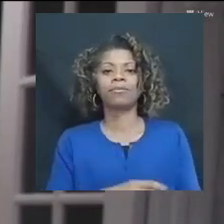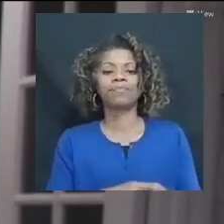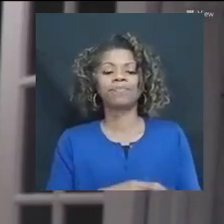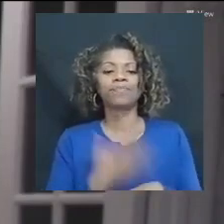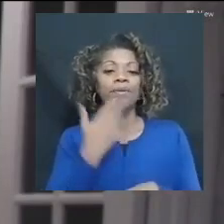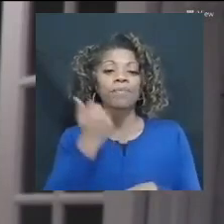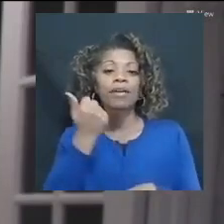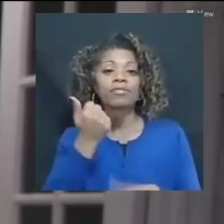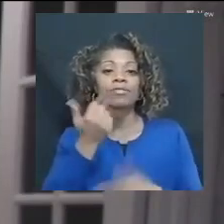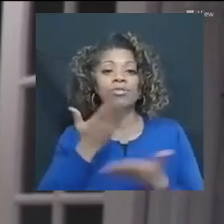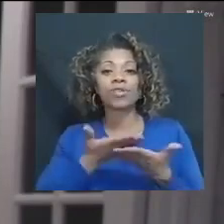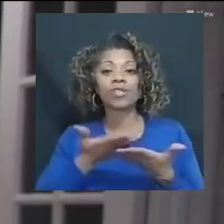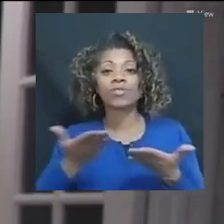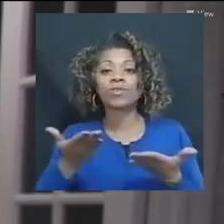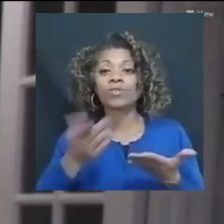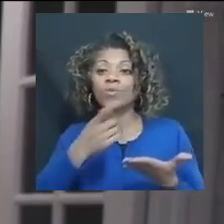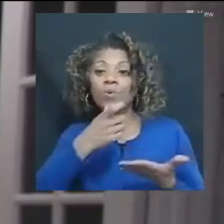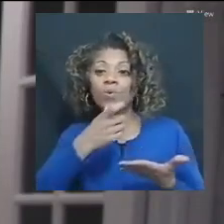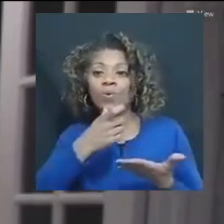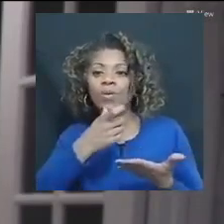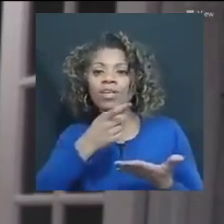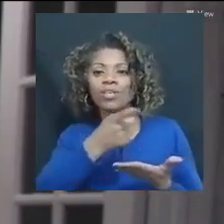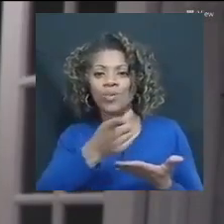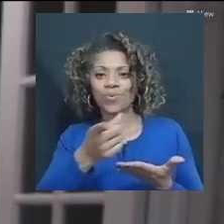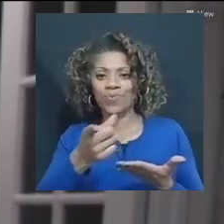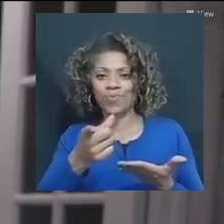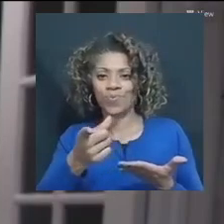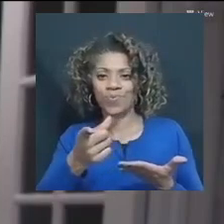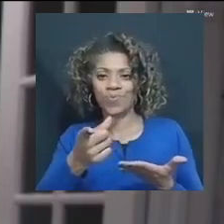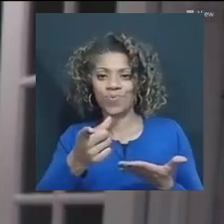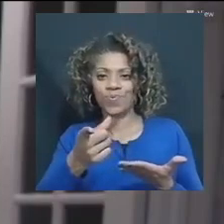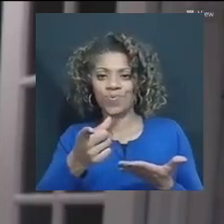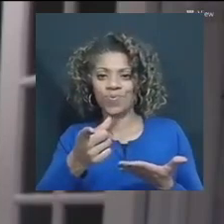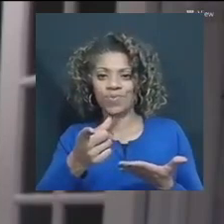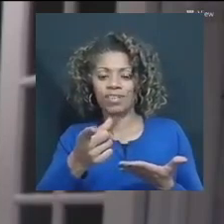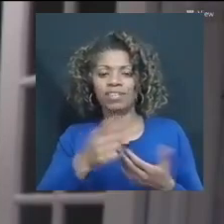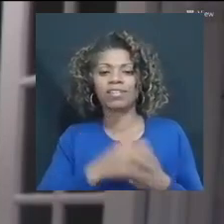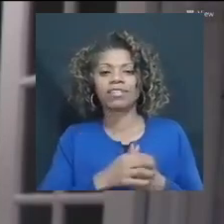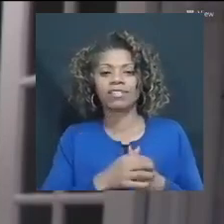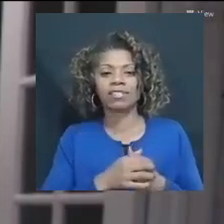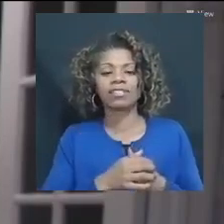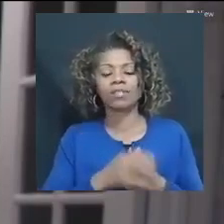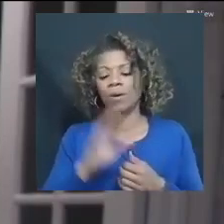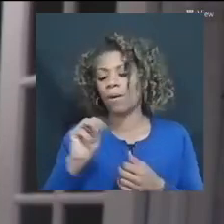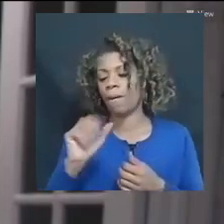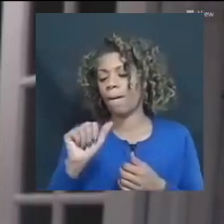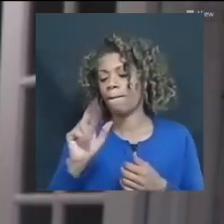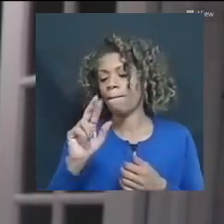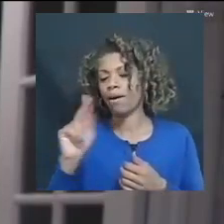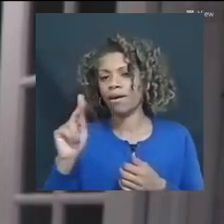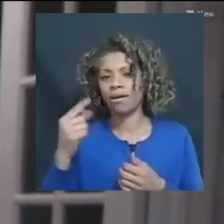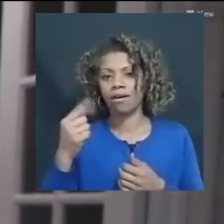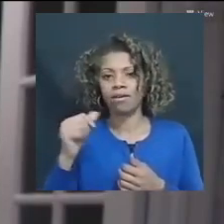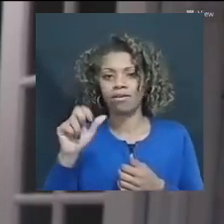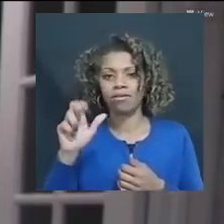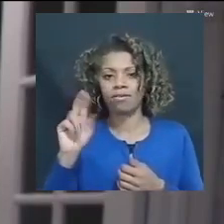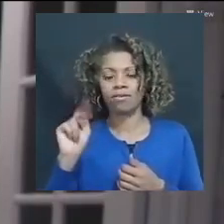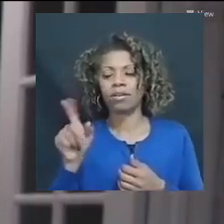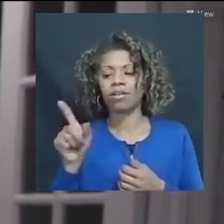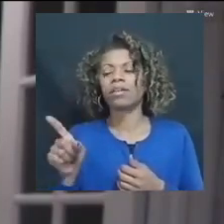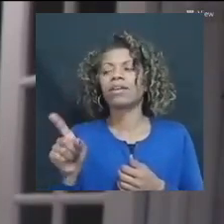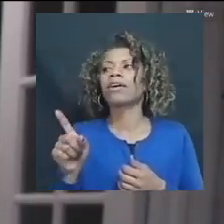is you and the folks who are around us. In fact, Mark Morgan, our old colleague and friend, observed at a comment a couple of years